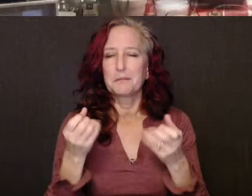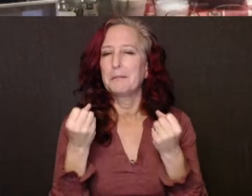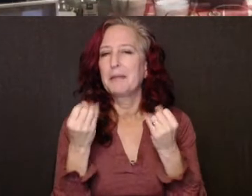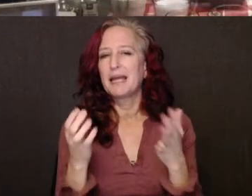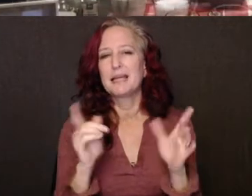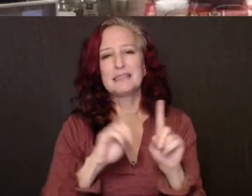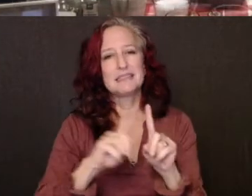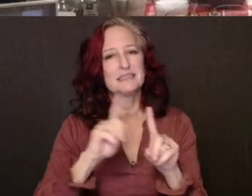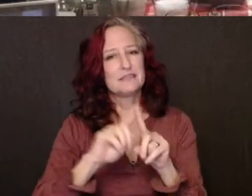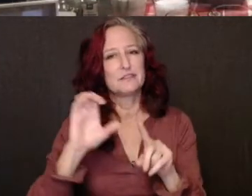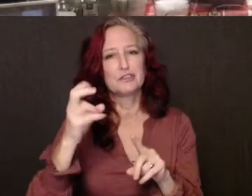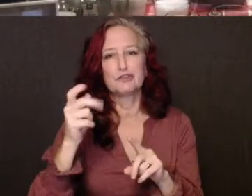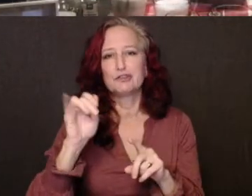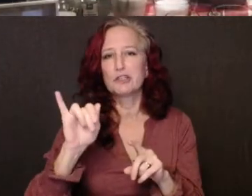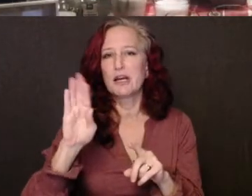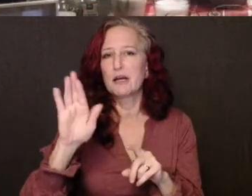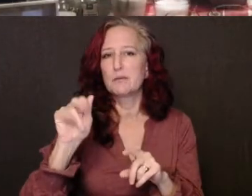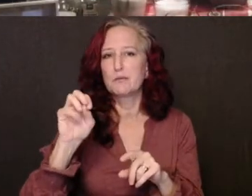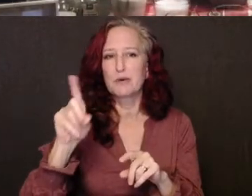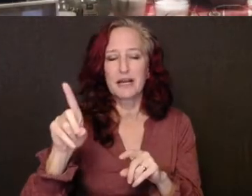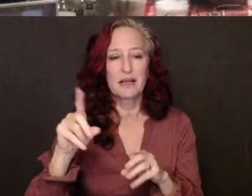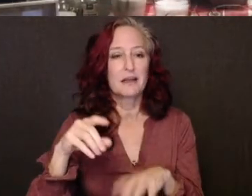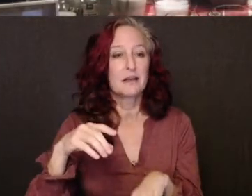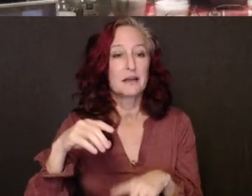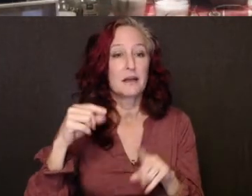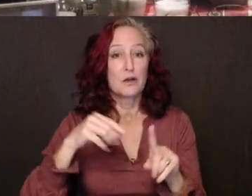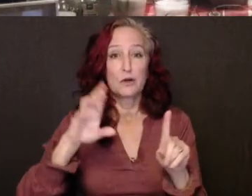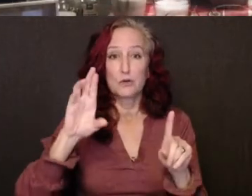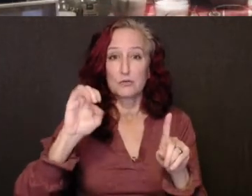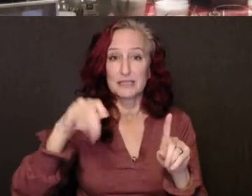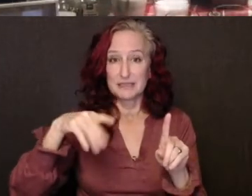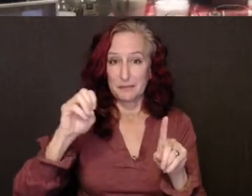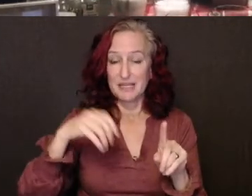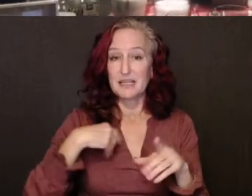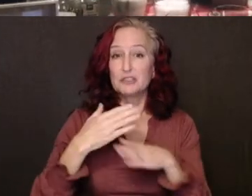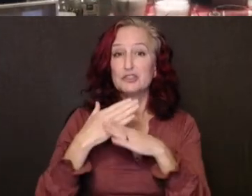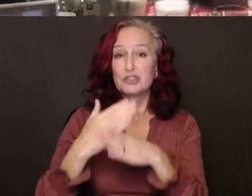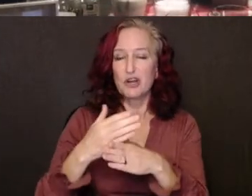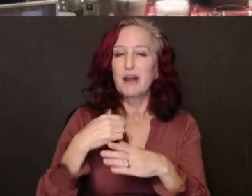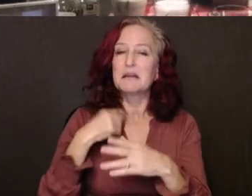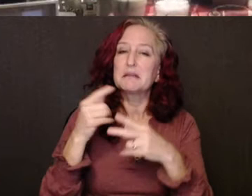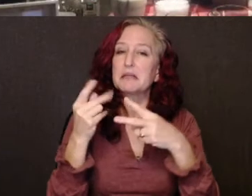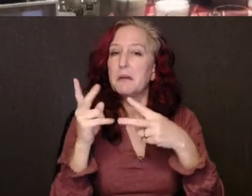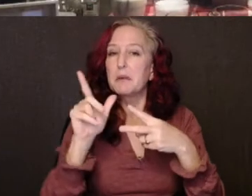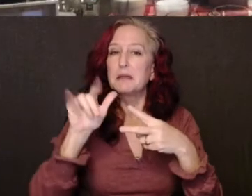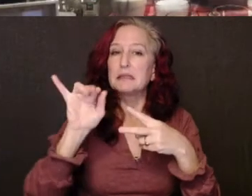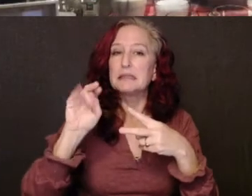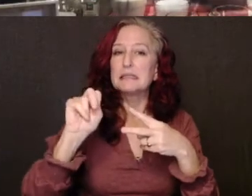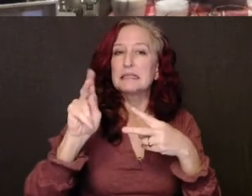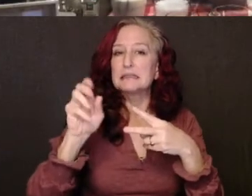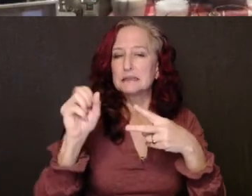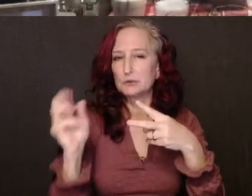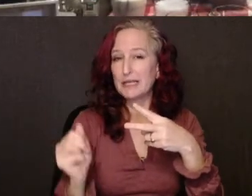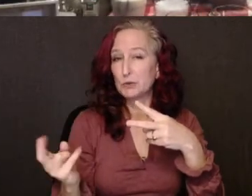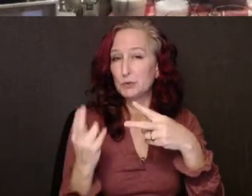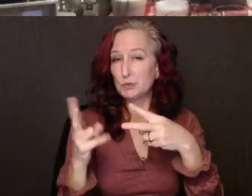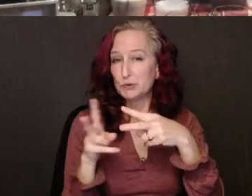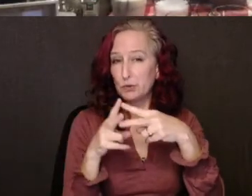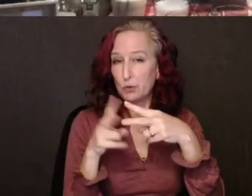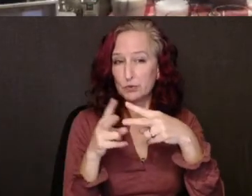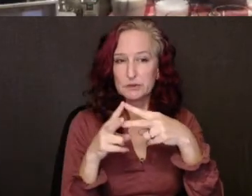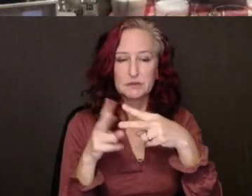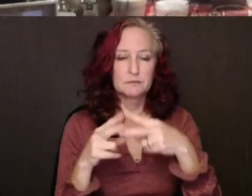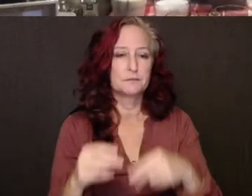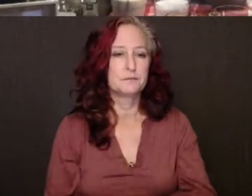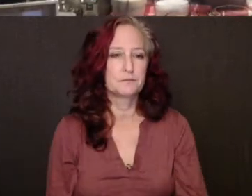using this brand called Kolkata Chai Co. I think they're based out of New York, but I really like them, and I got